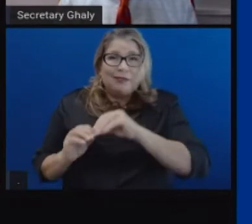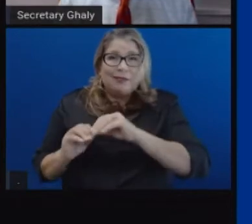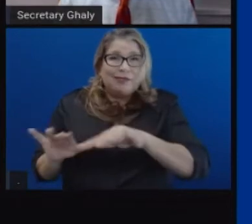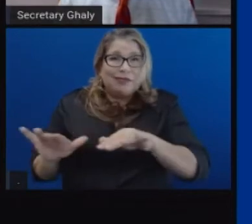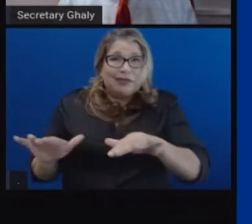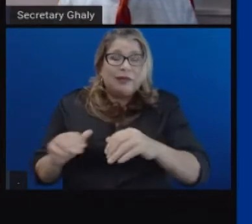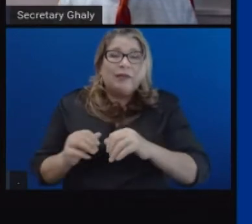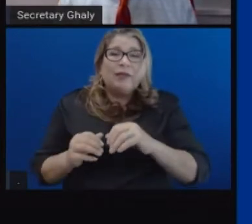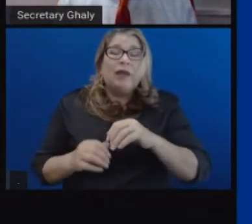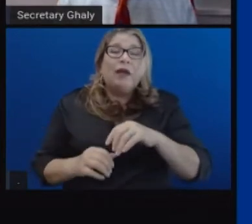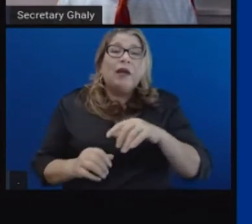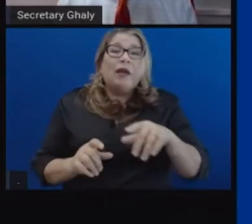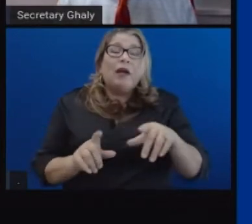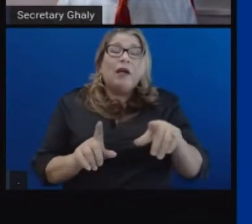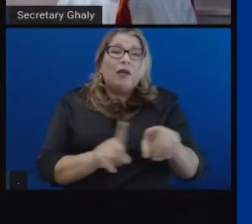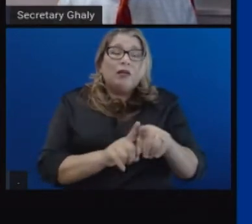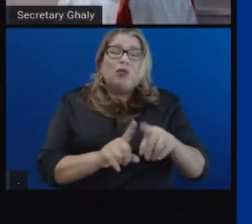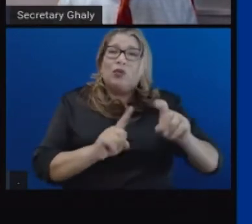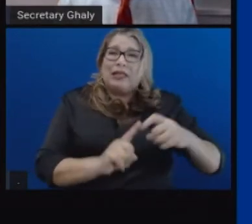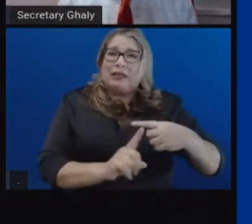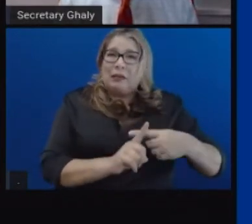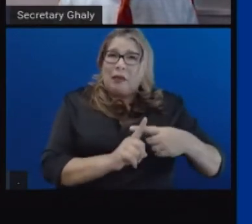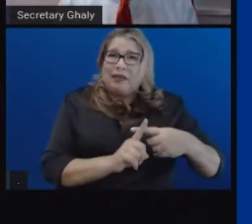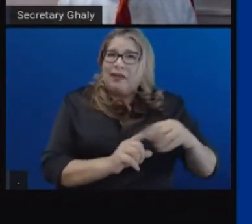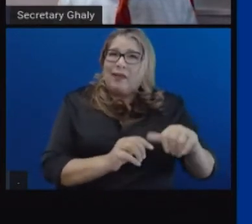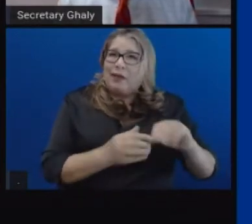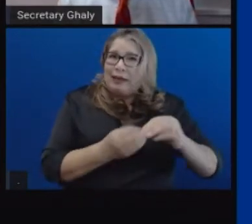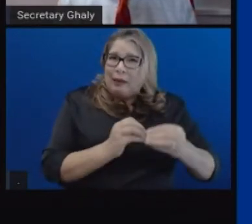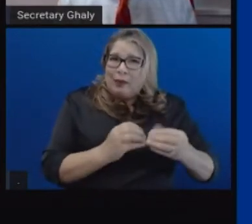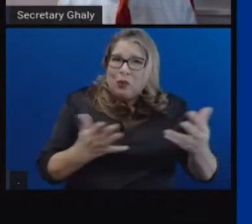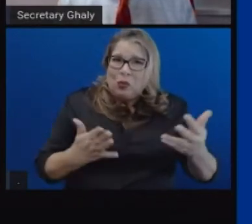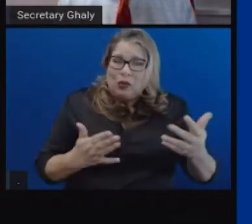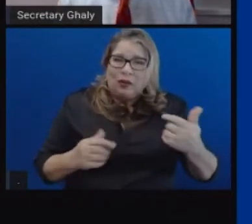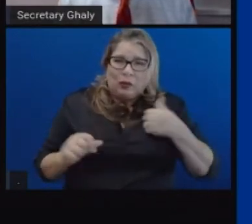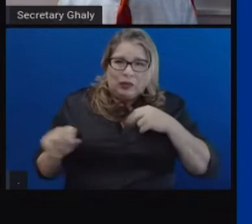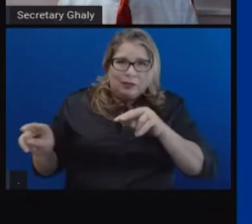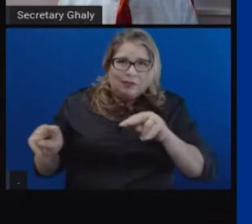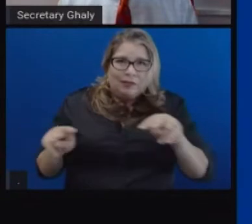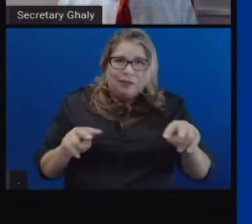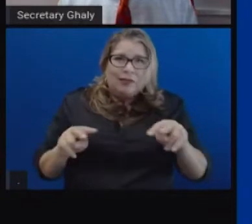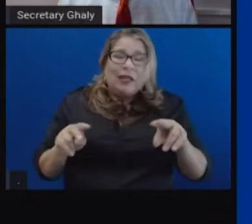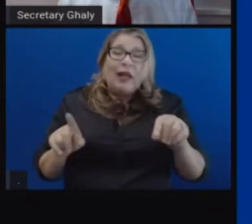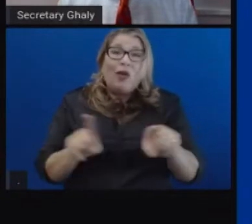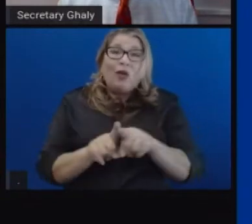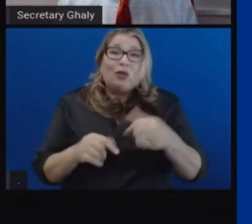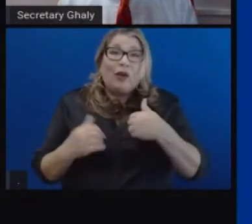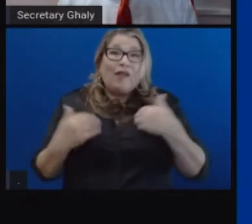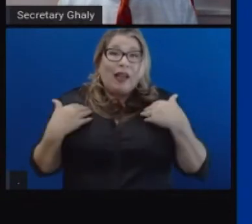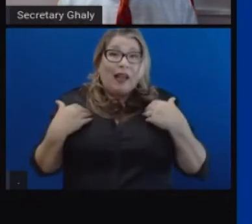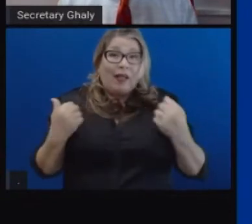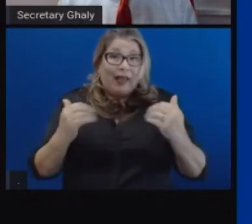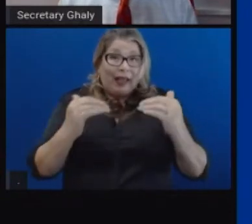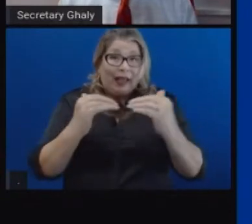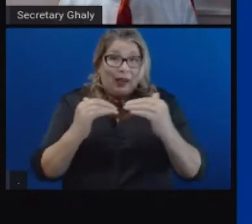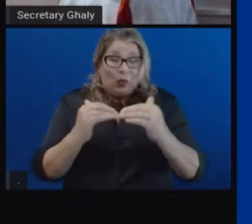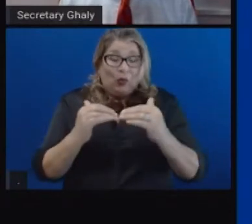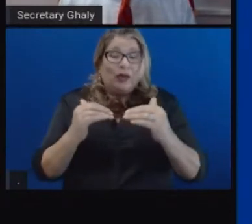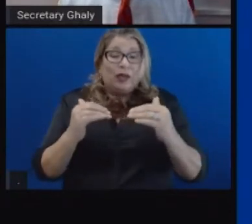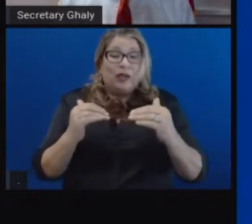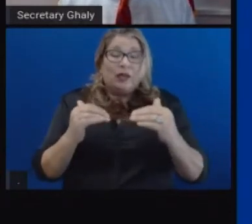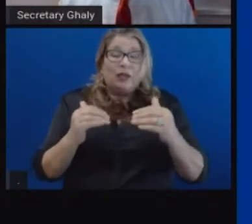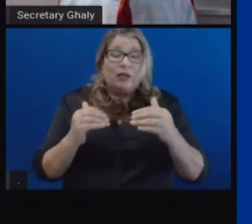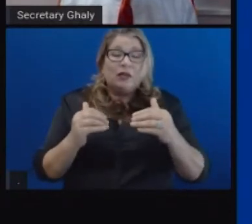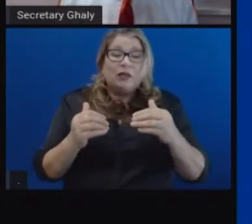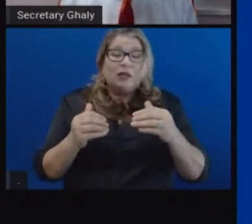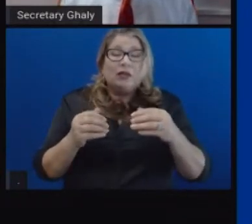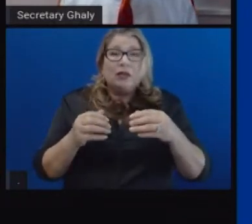have a health equity measure that allows us to work with our counties to make sure their targeted effort to reduce